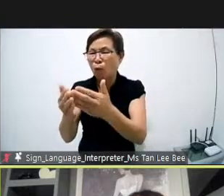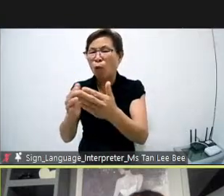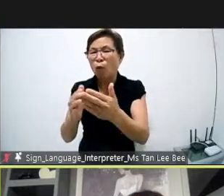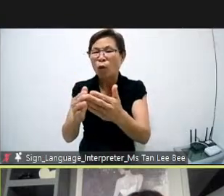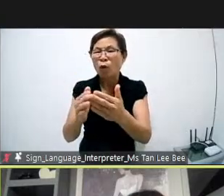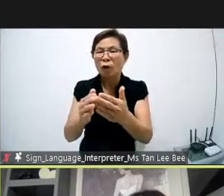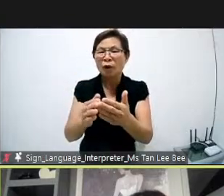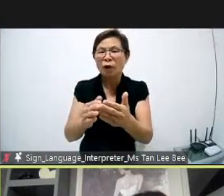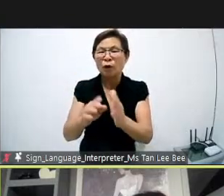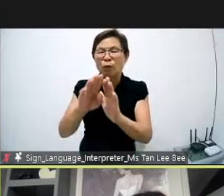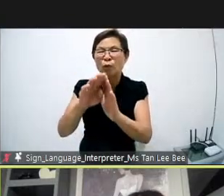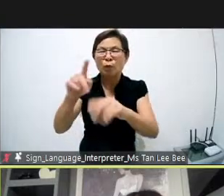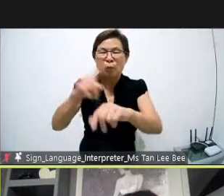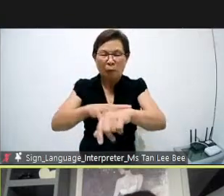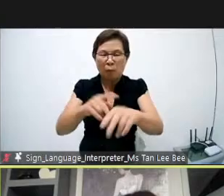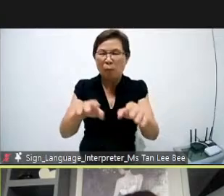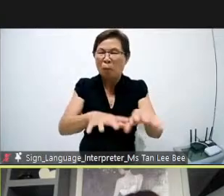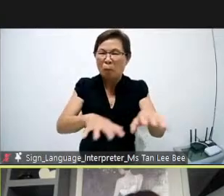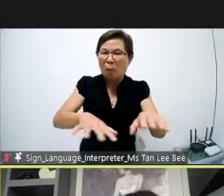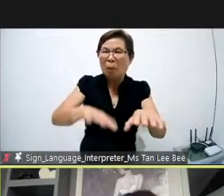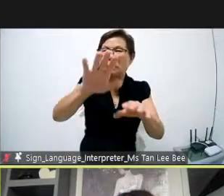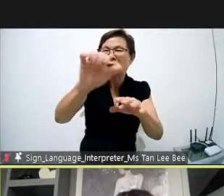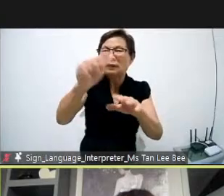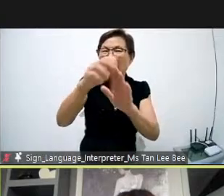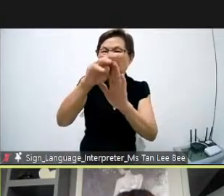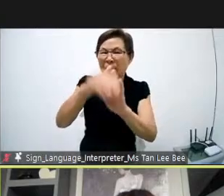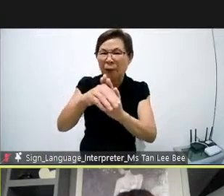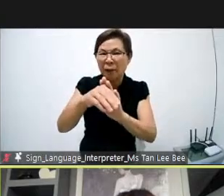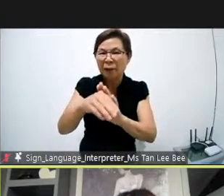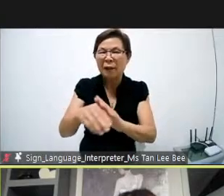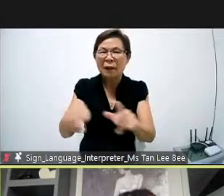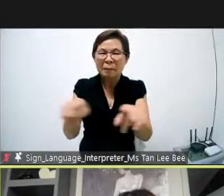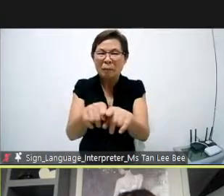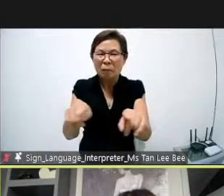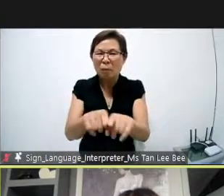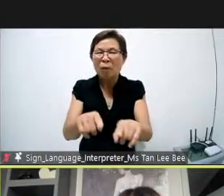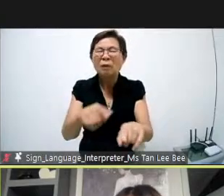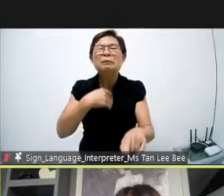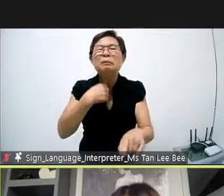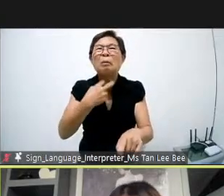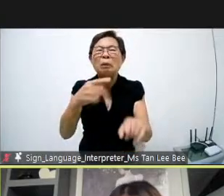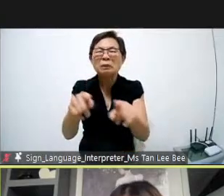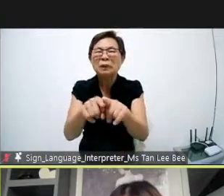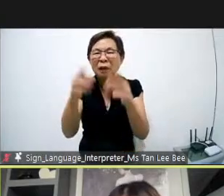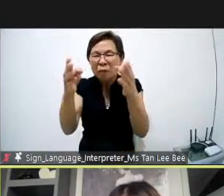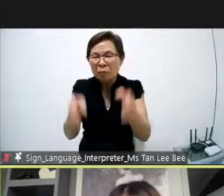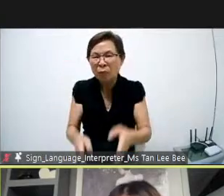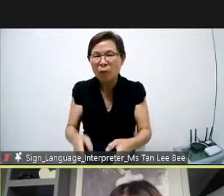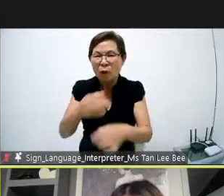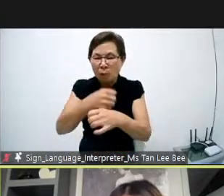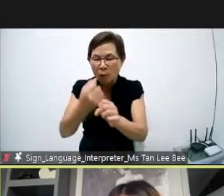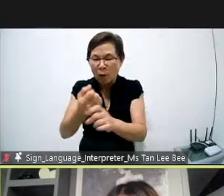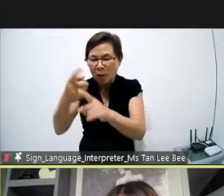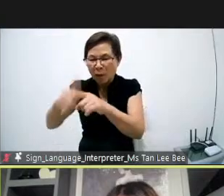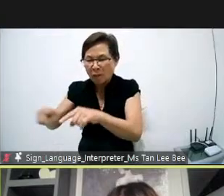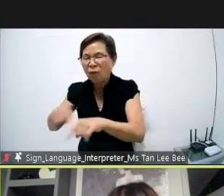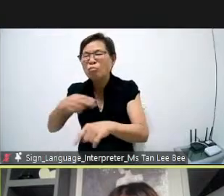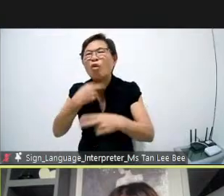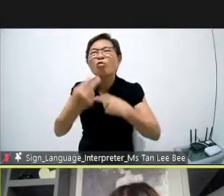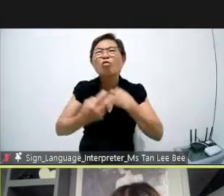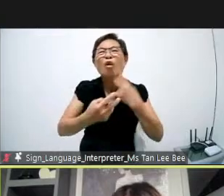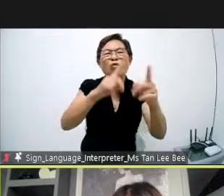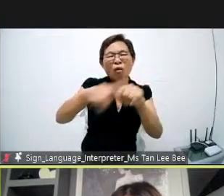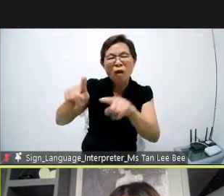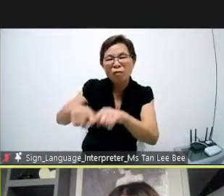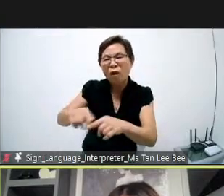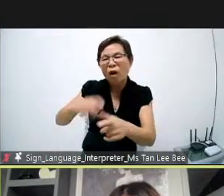10 minutes, and the voice is natural like human. We aim to create a variety of voice as an alternative